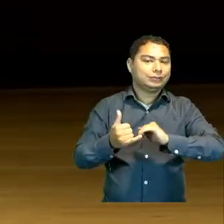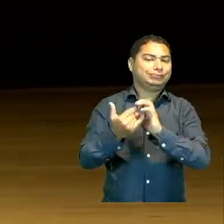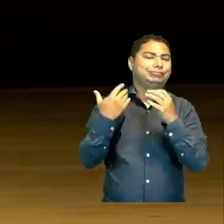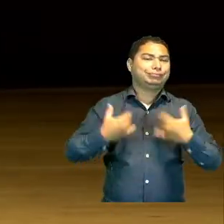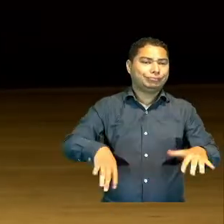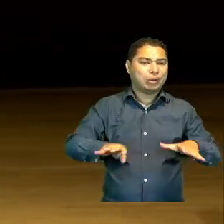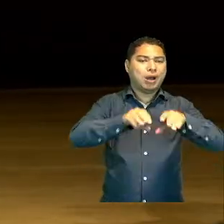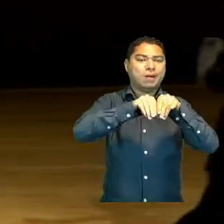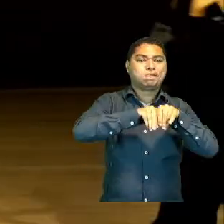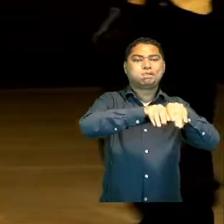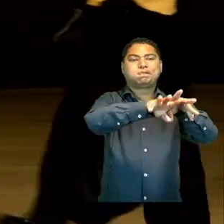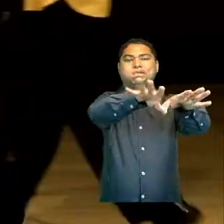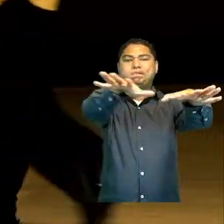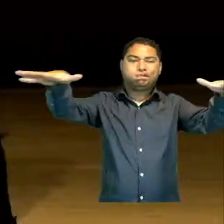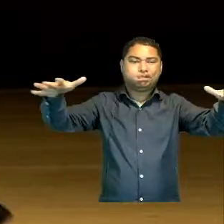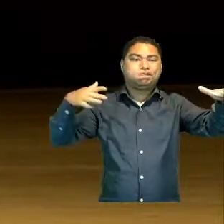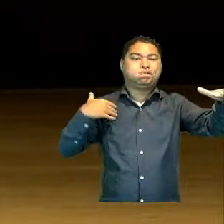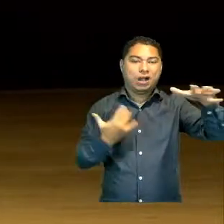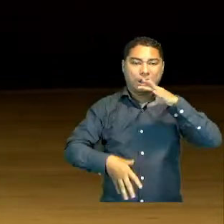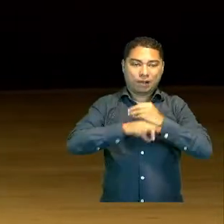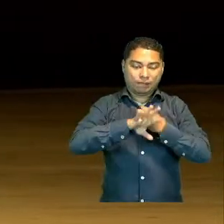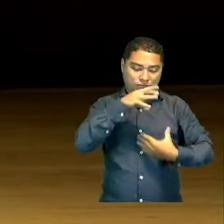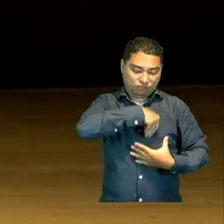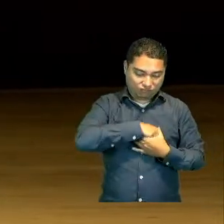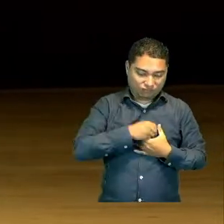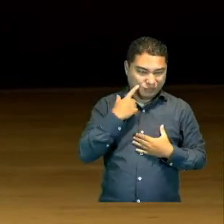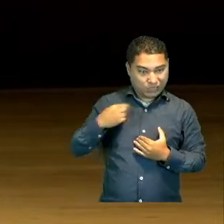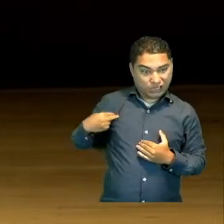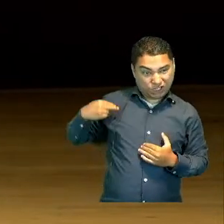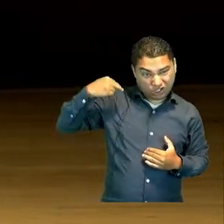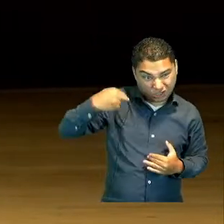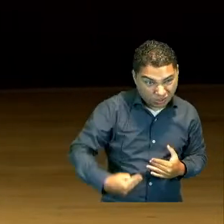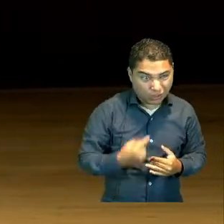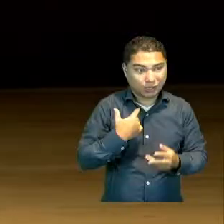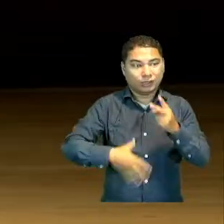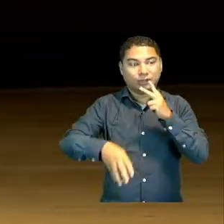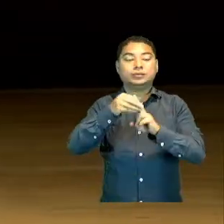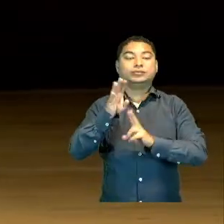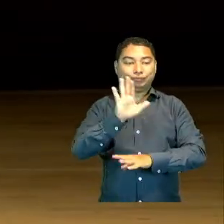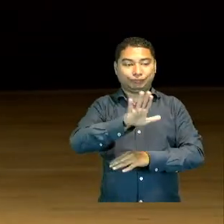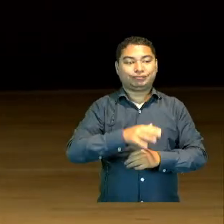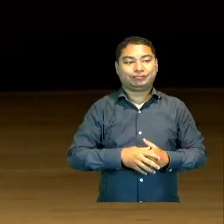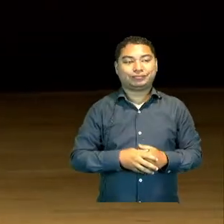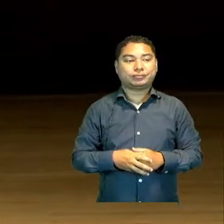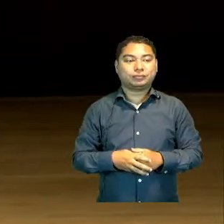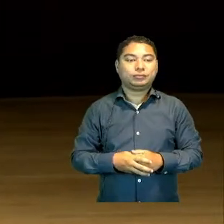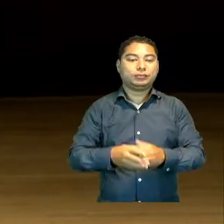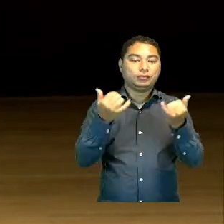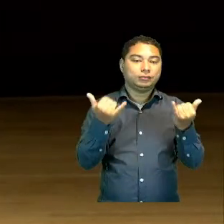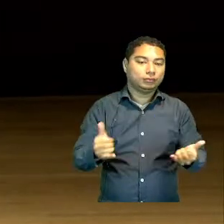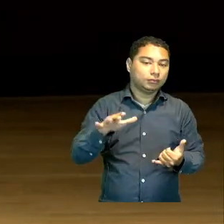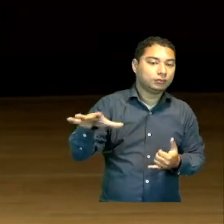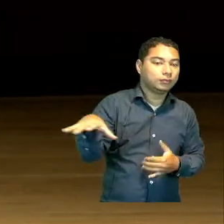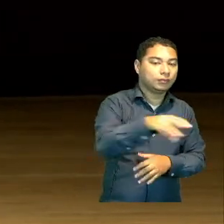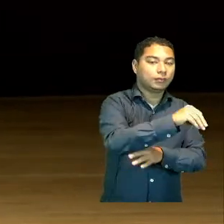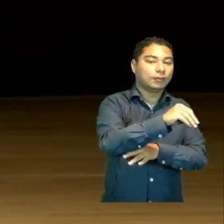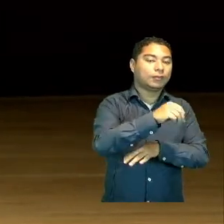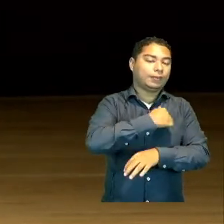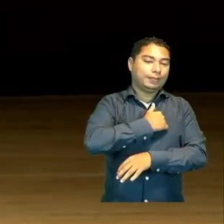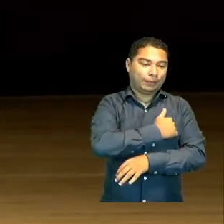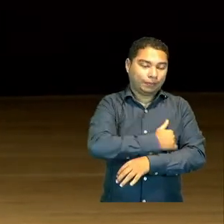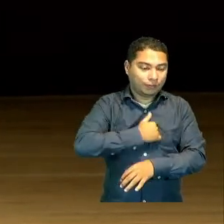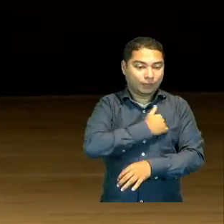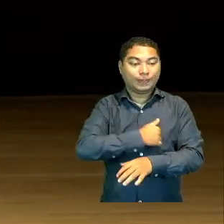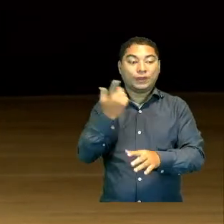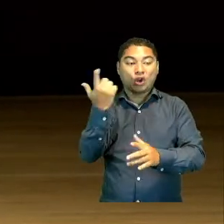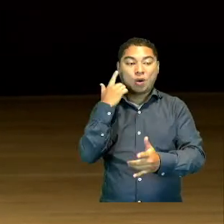a seed that resounds deep within our hearts and our history, and then everything that is